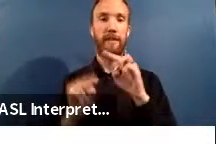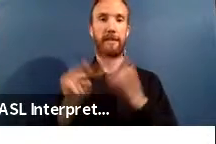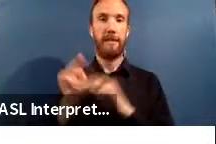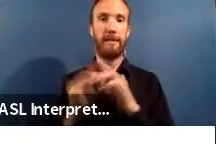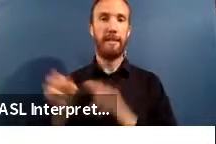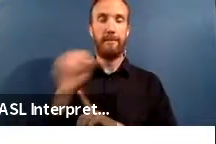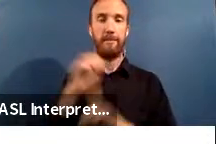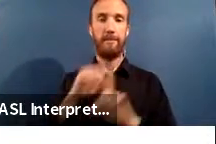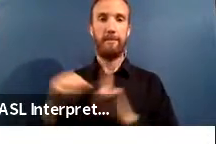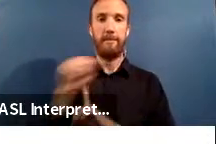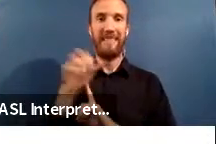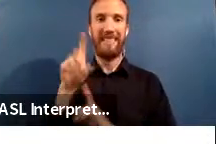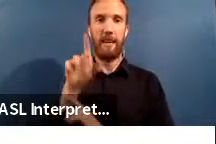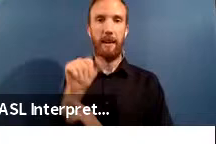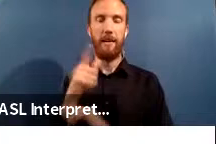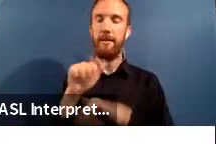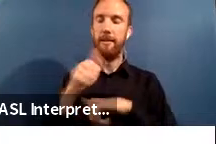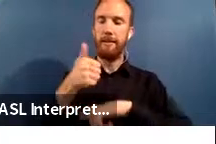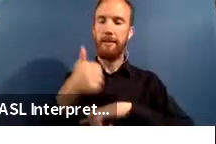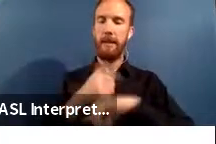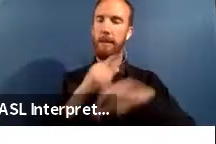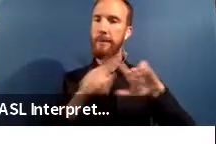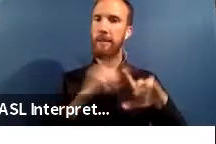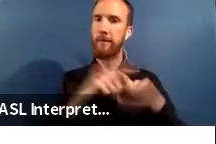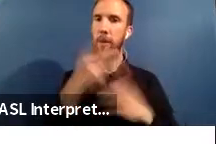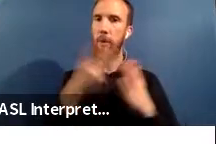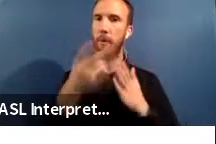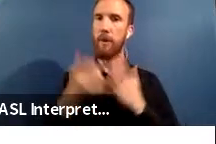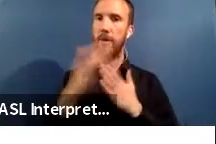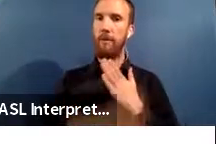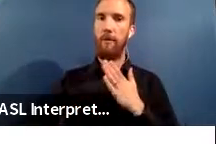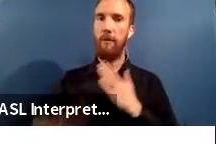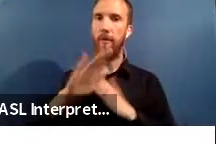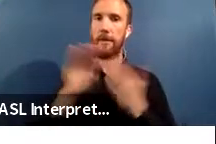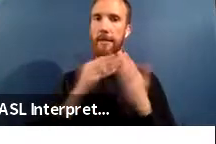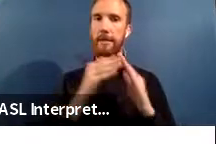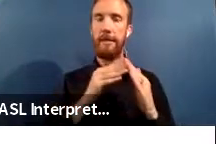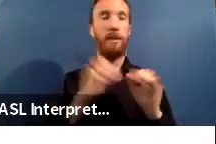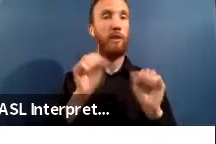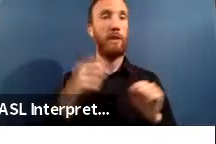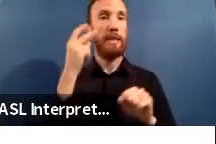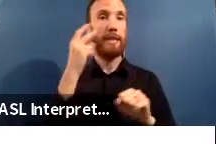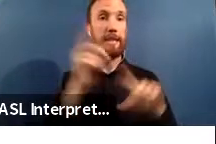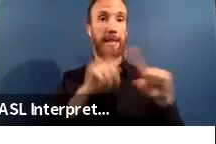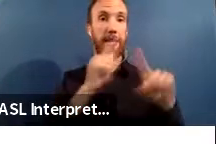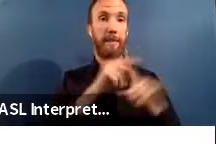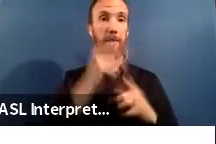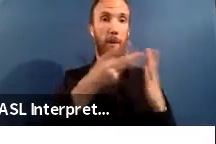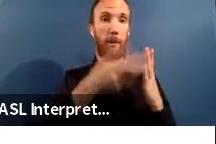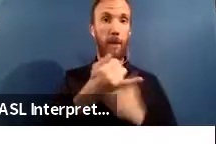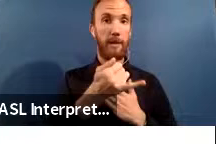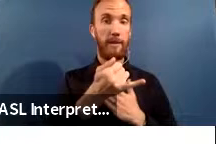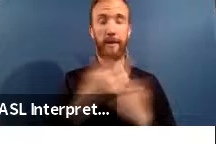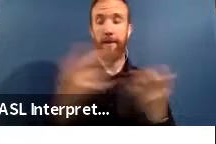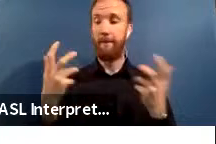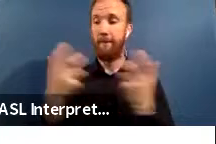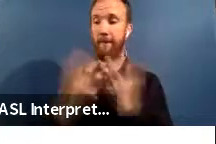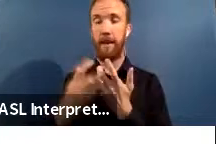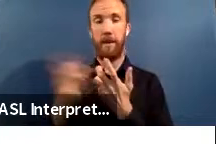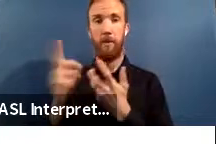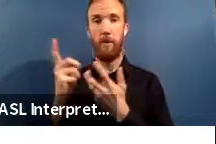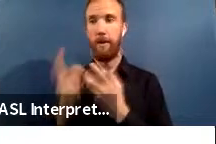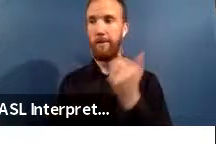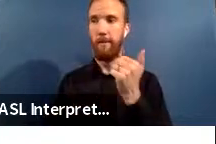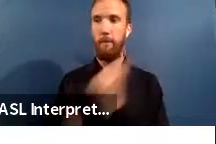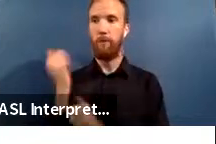prioritize projects across the city. And you can see here that the projects that were prioritized are aligned with the areas of hardship based on that